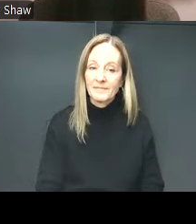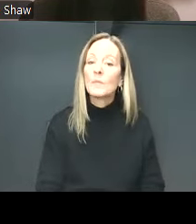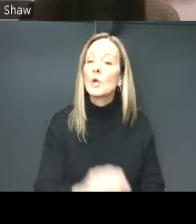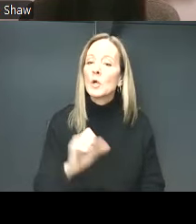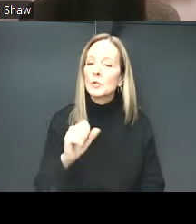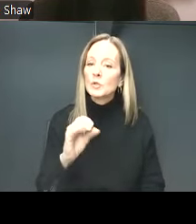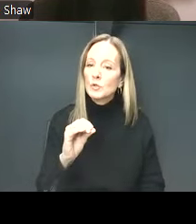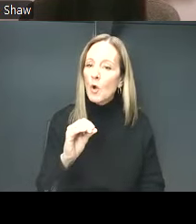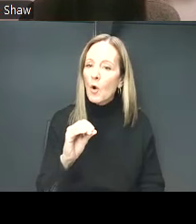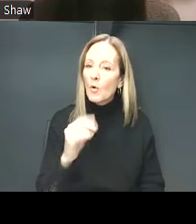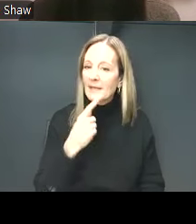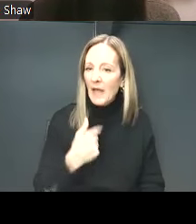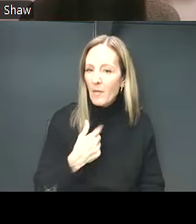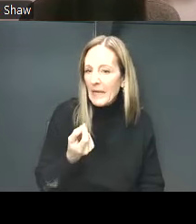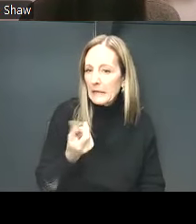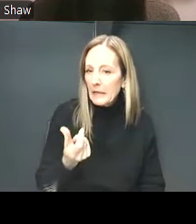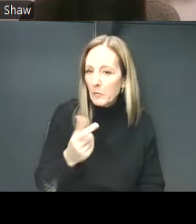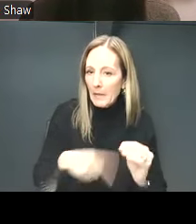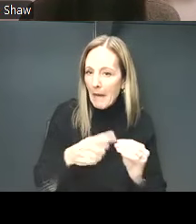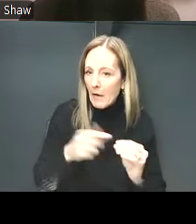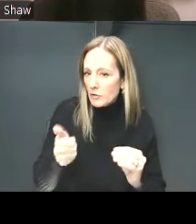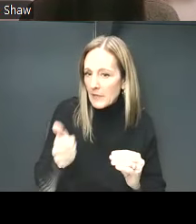So why don't you tell me a little bit about yourself?